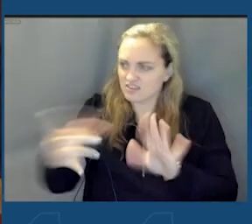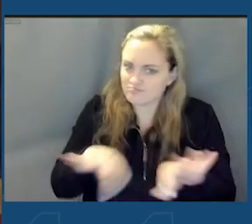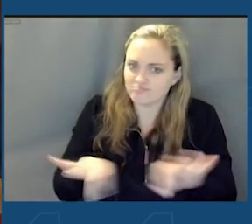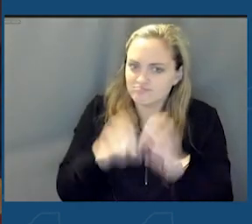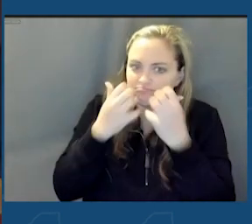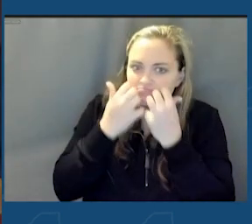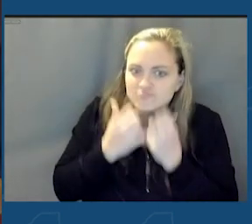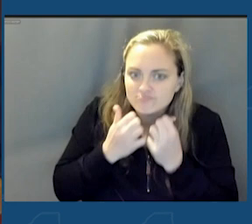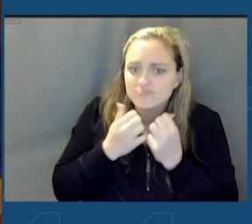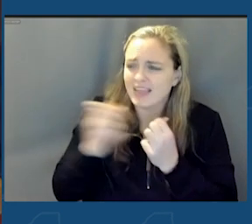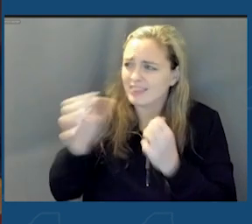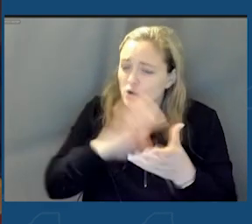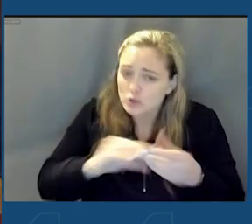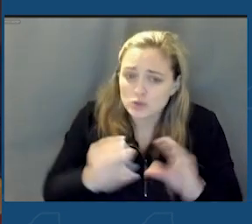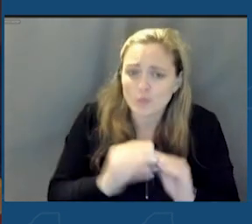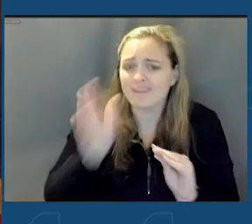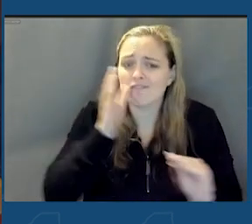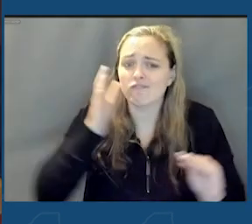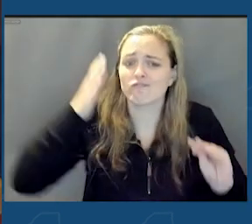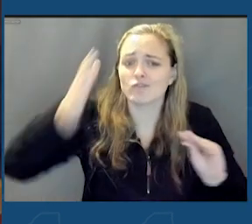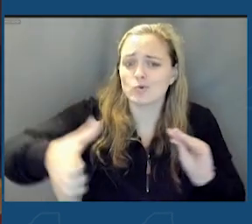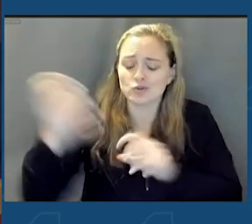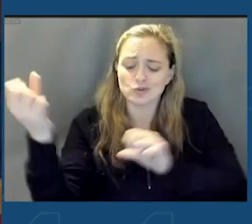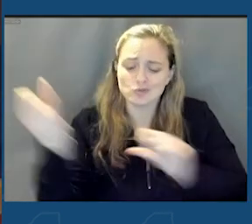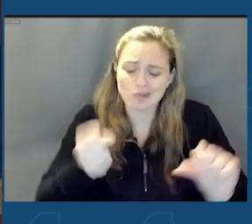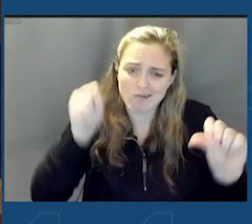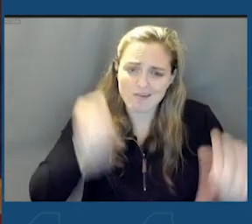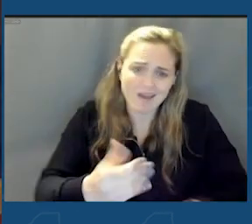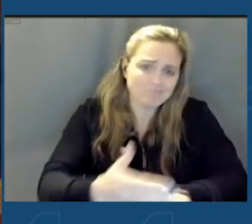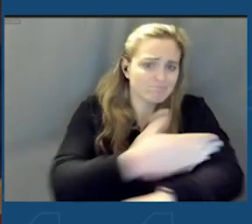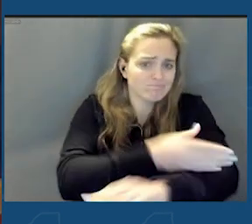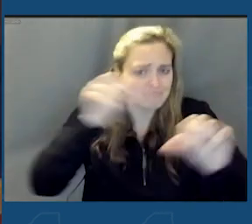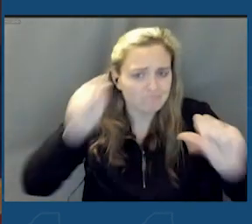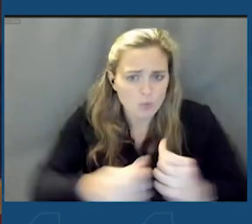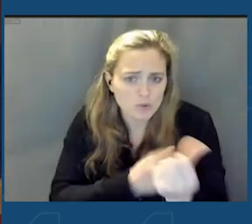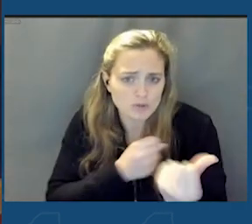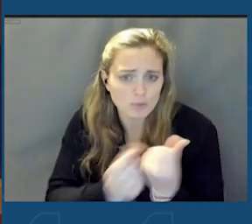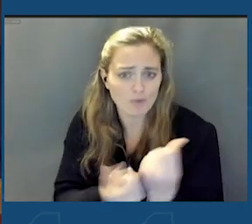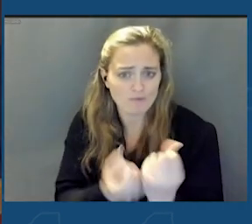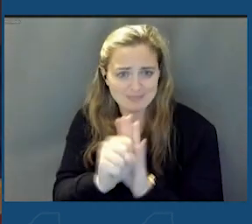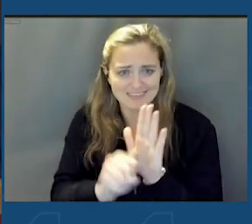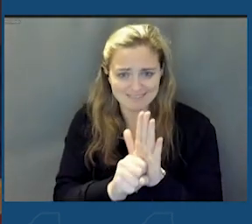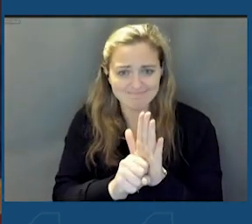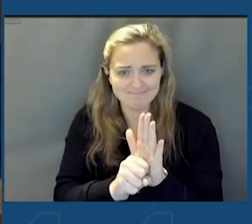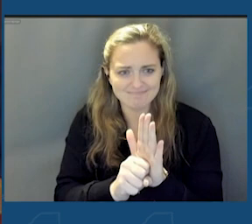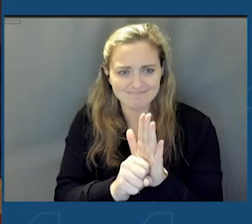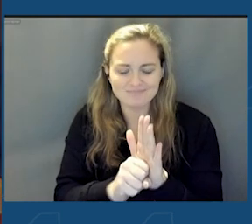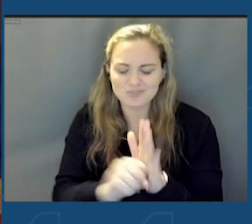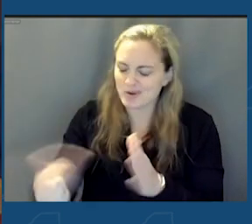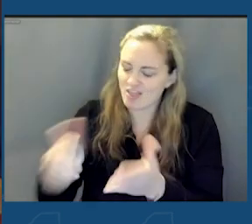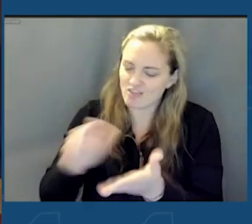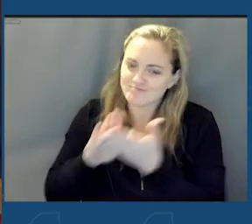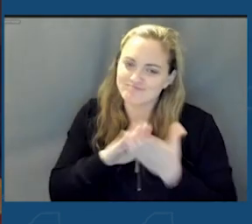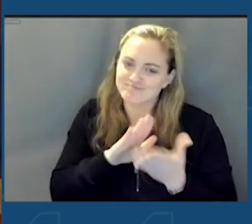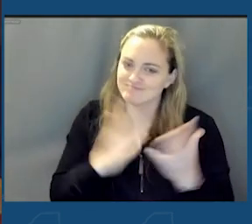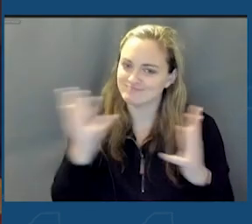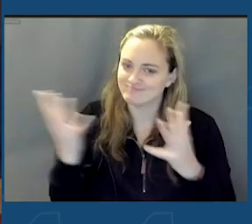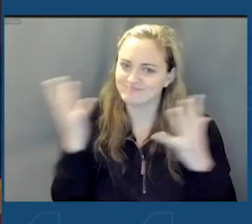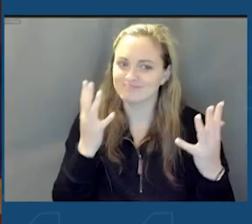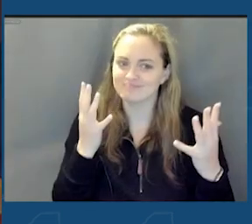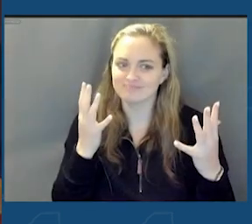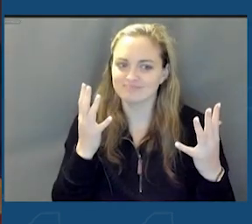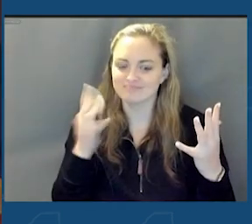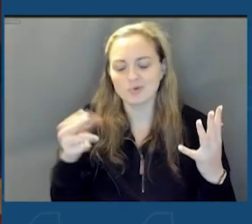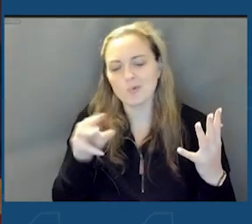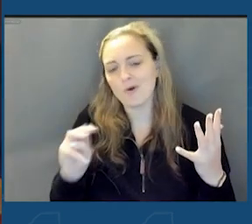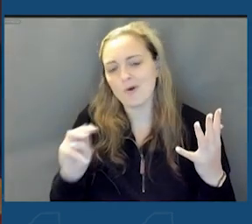their future can be even stronger and better with support from the state. So let's give another round of applause to Harlem